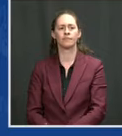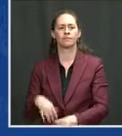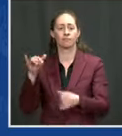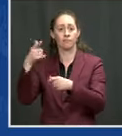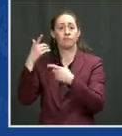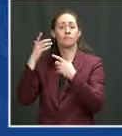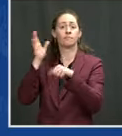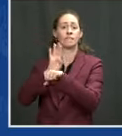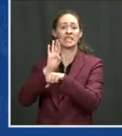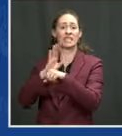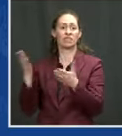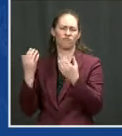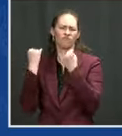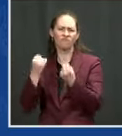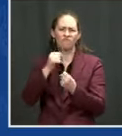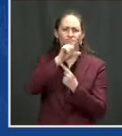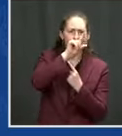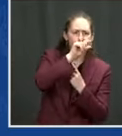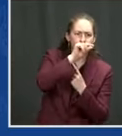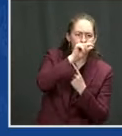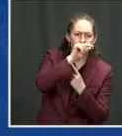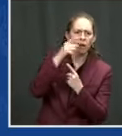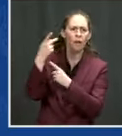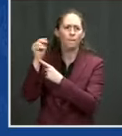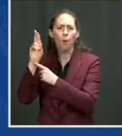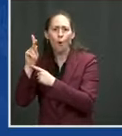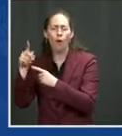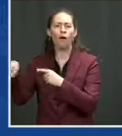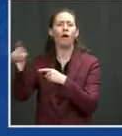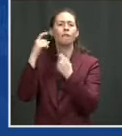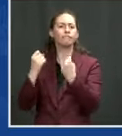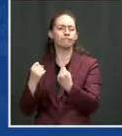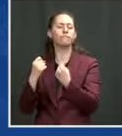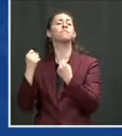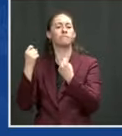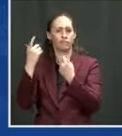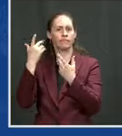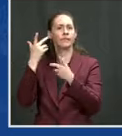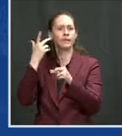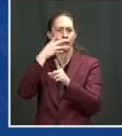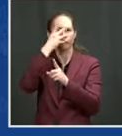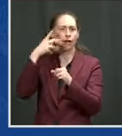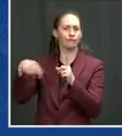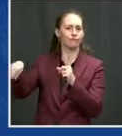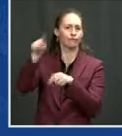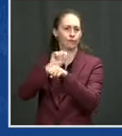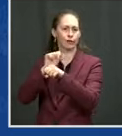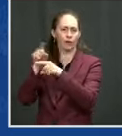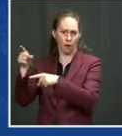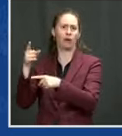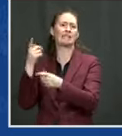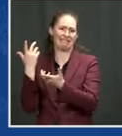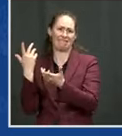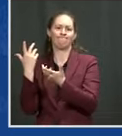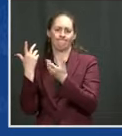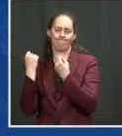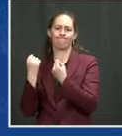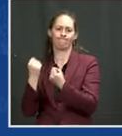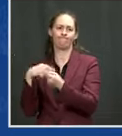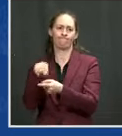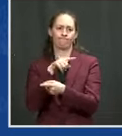community. There are multigenerational households that can spread amongst a nexus of Iowa, South Dakota, Minnesota. And those communities